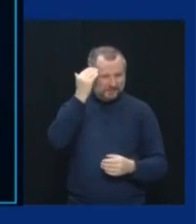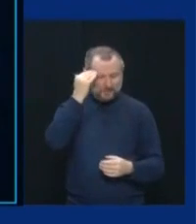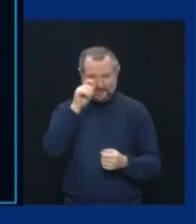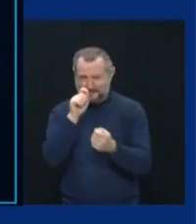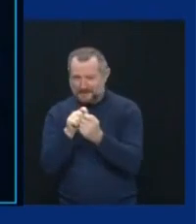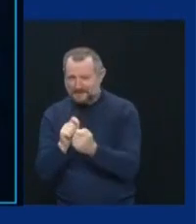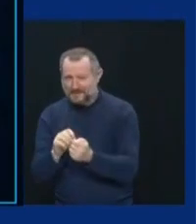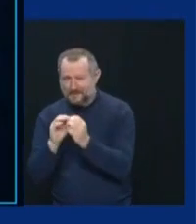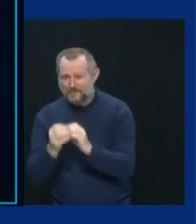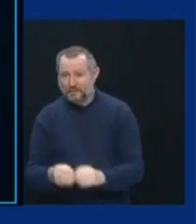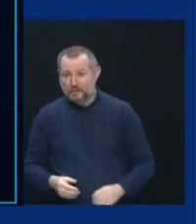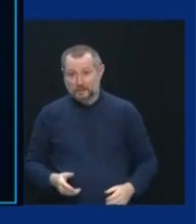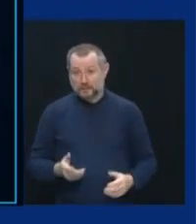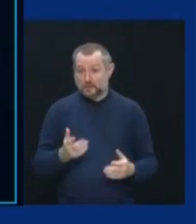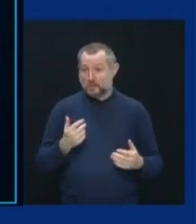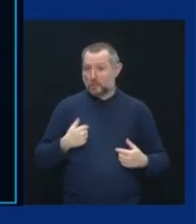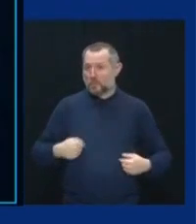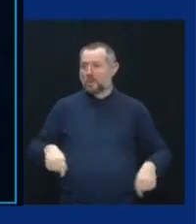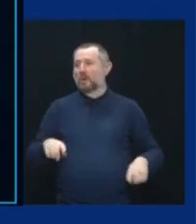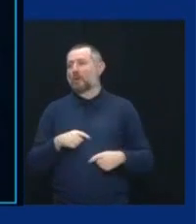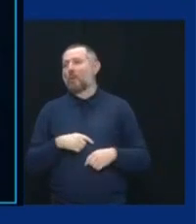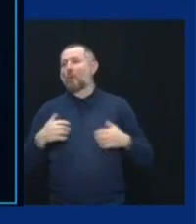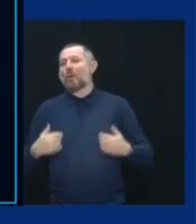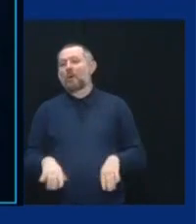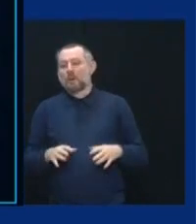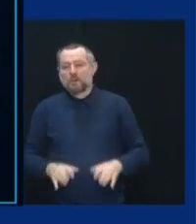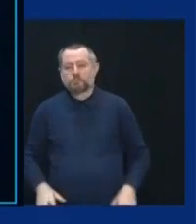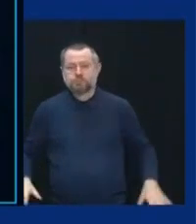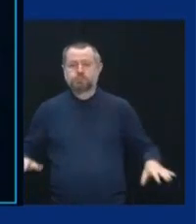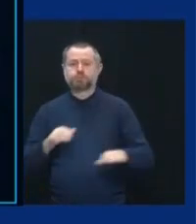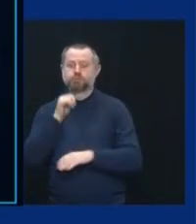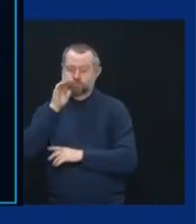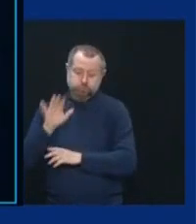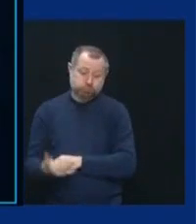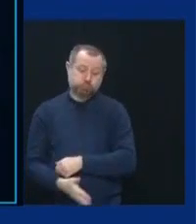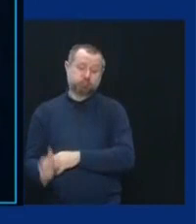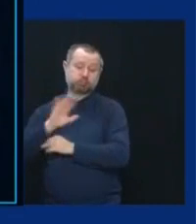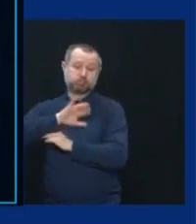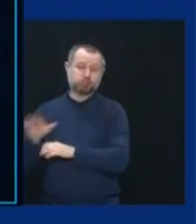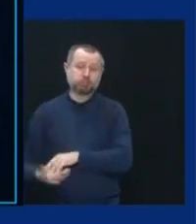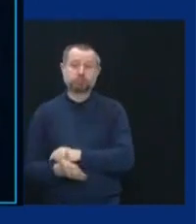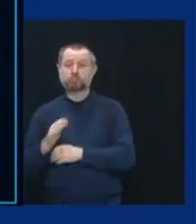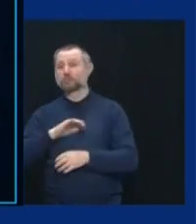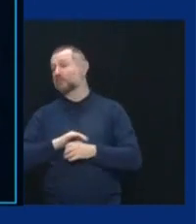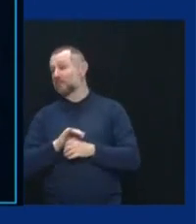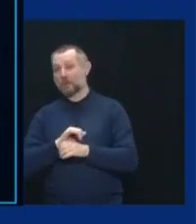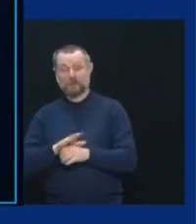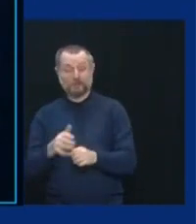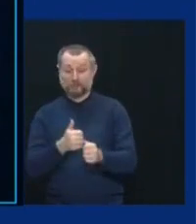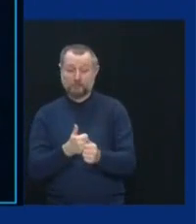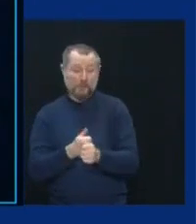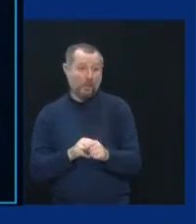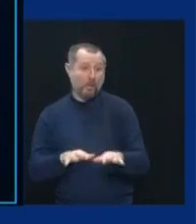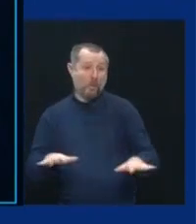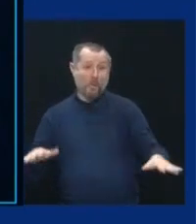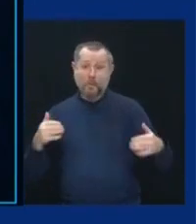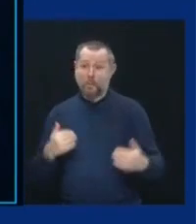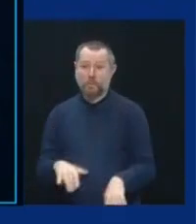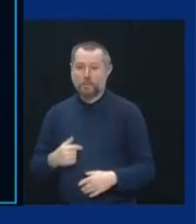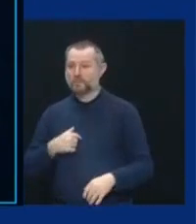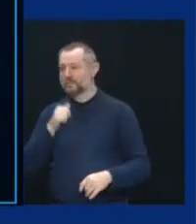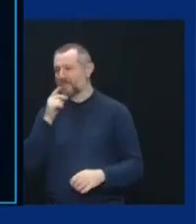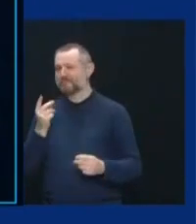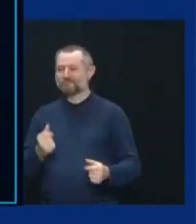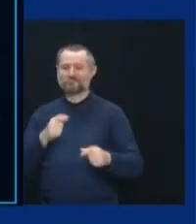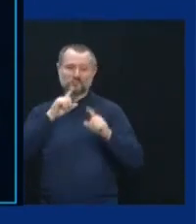Everyone was busy. Everybody was here every day. We're in the midst of managing a pandemic. There was a delay in